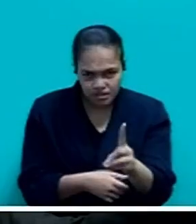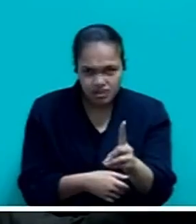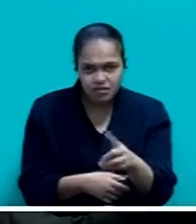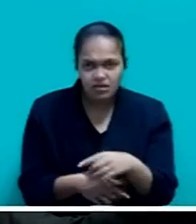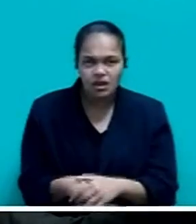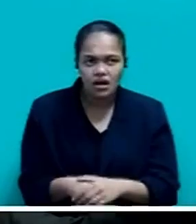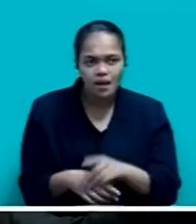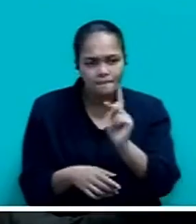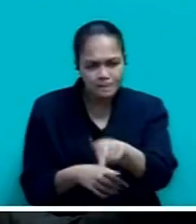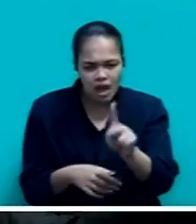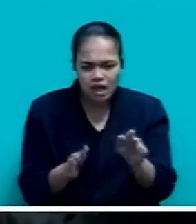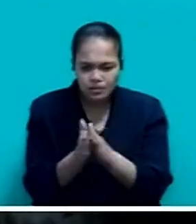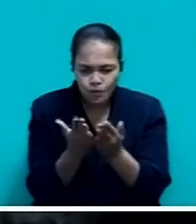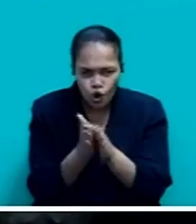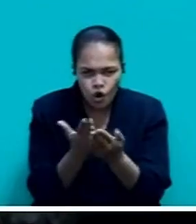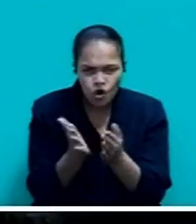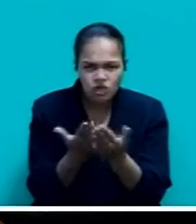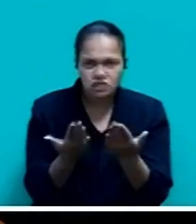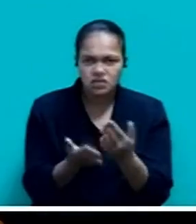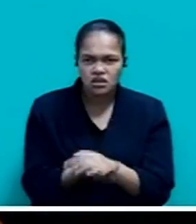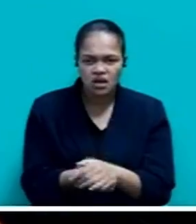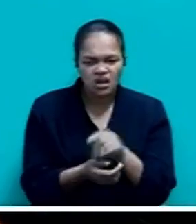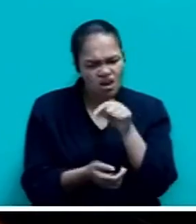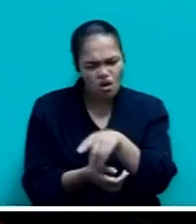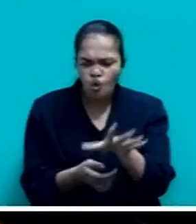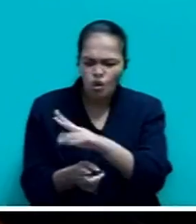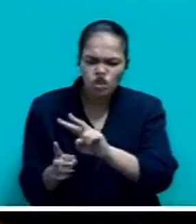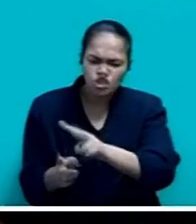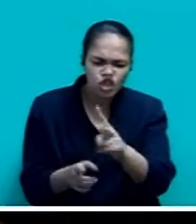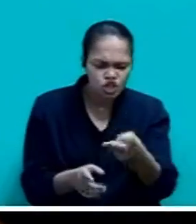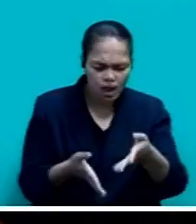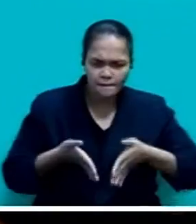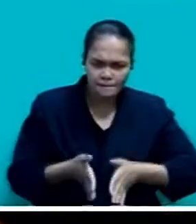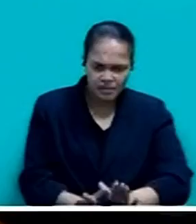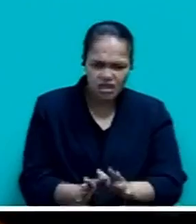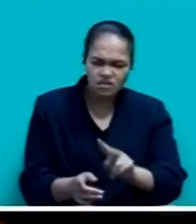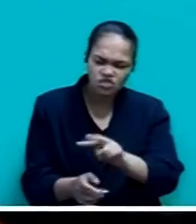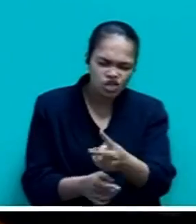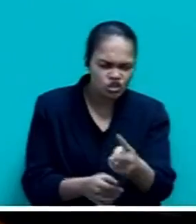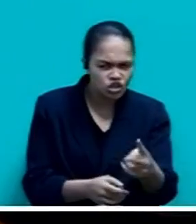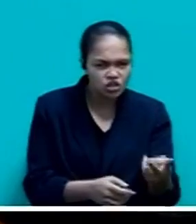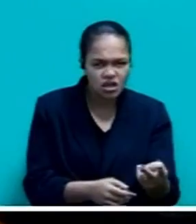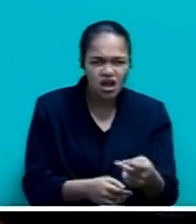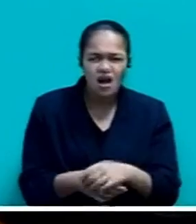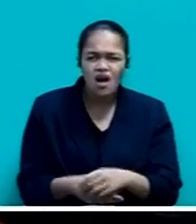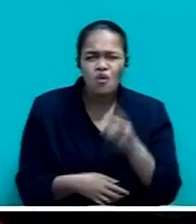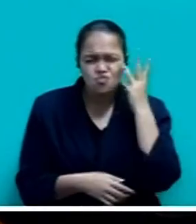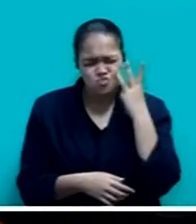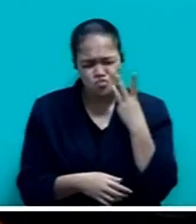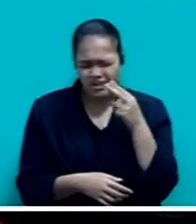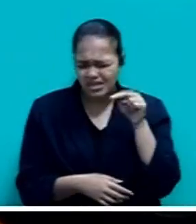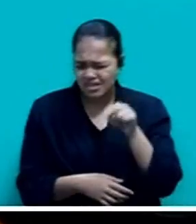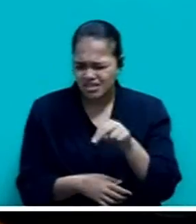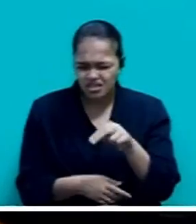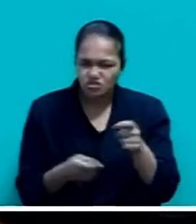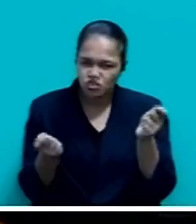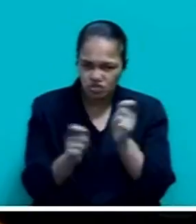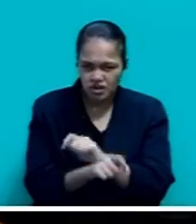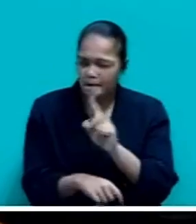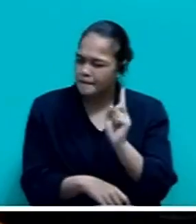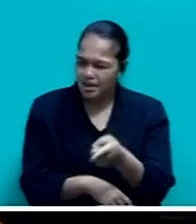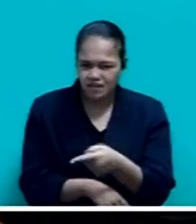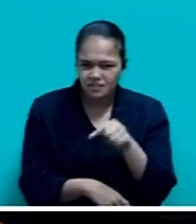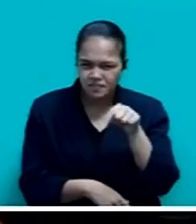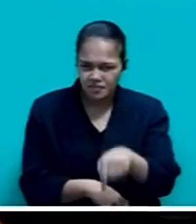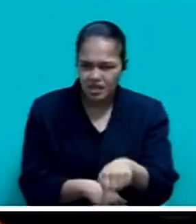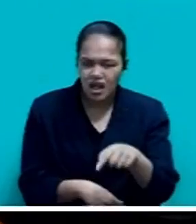name held jointly, they need to change that. The women are being affected as we speak, and this law needs to change so that